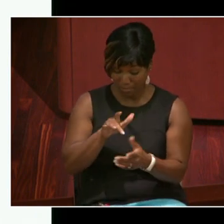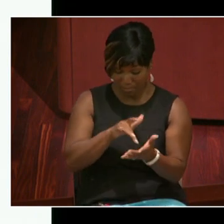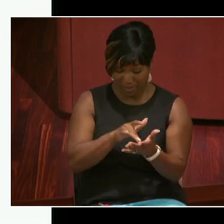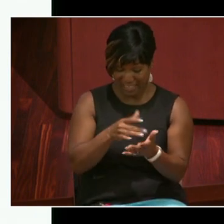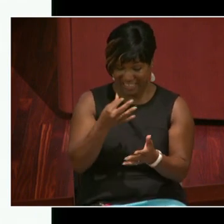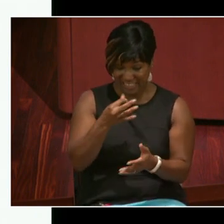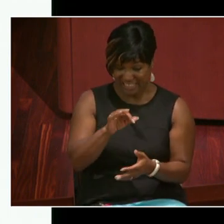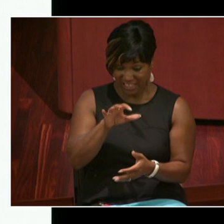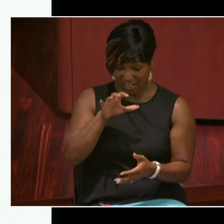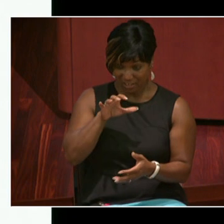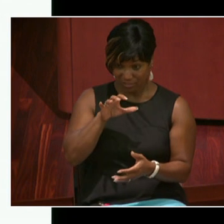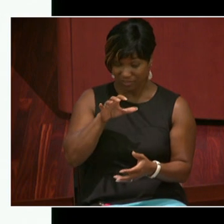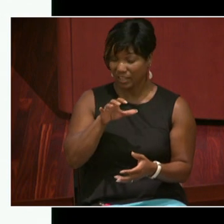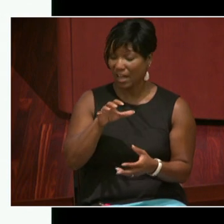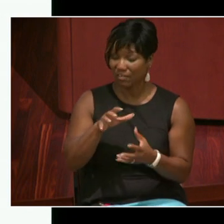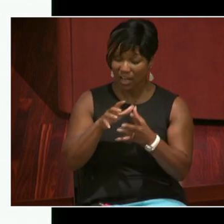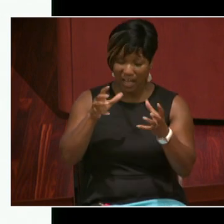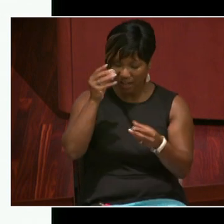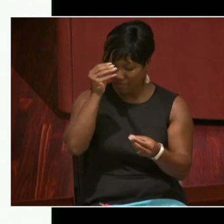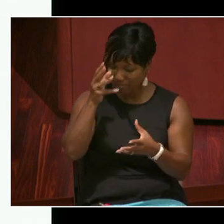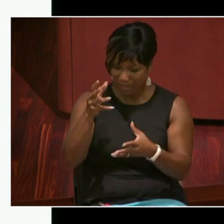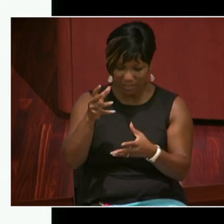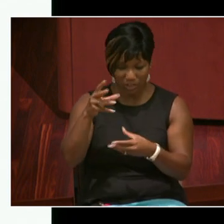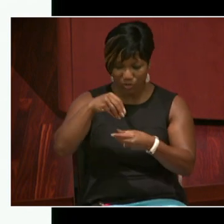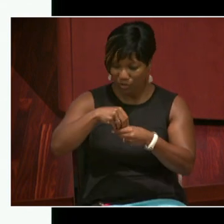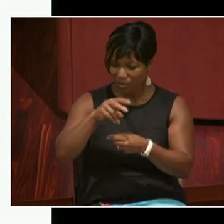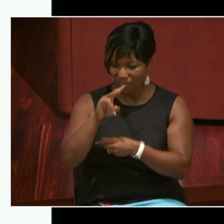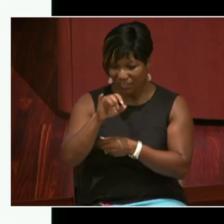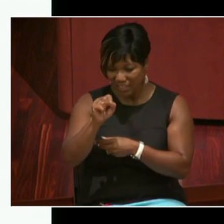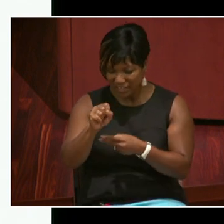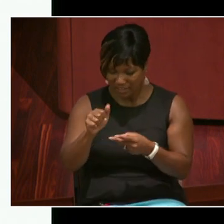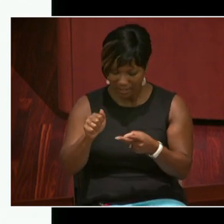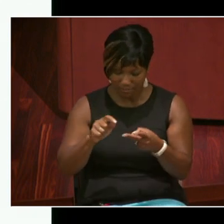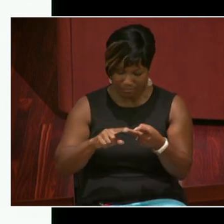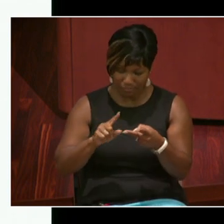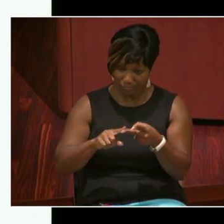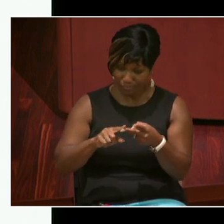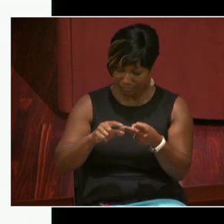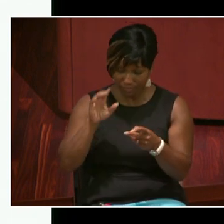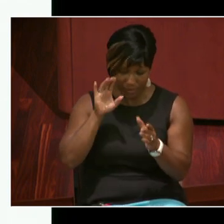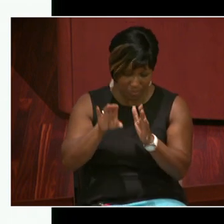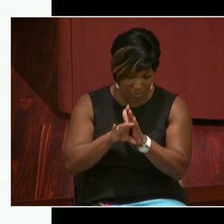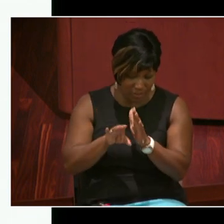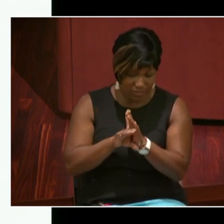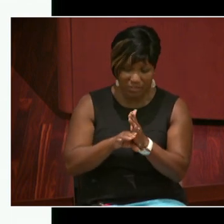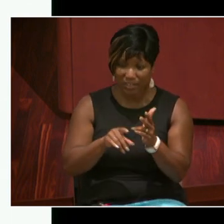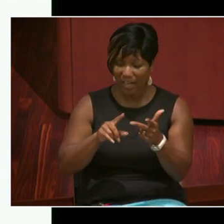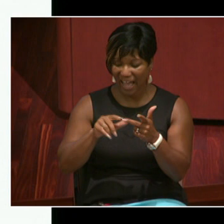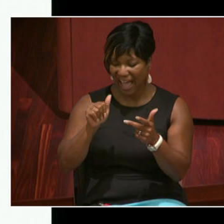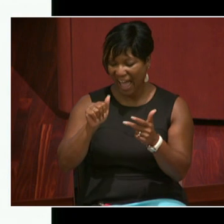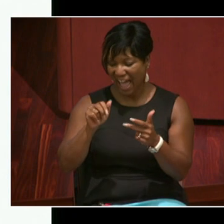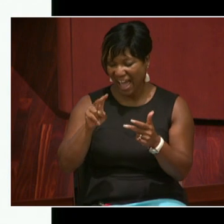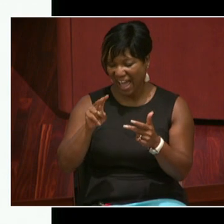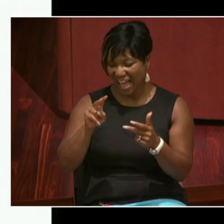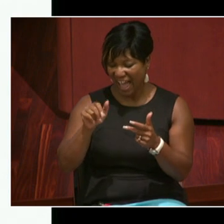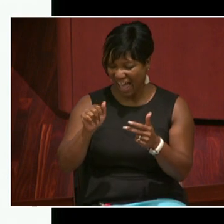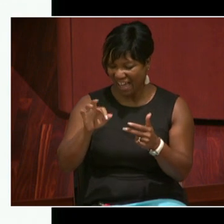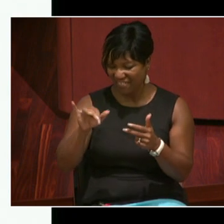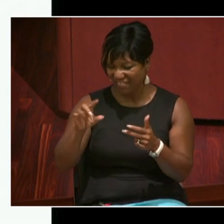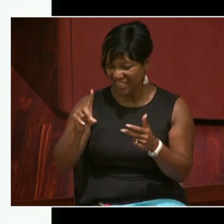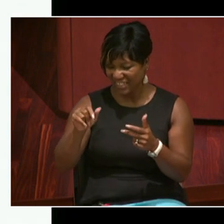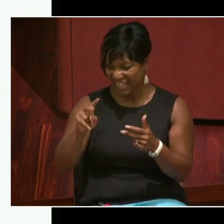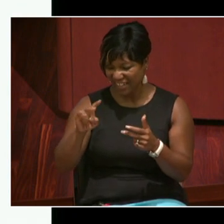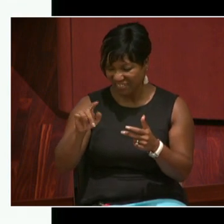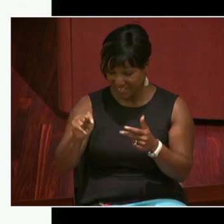data, including visas, photographs, applications, affidavits, correspondence, and more. It's also important to note